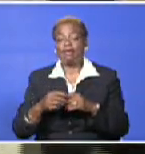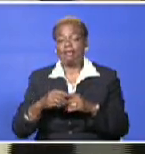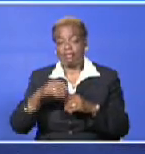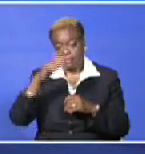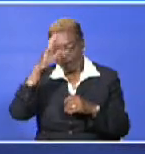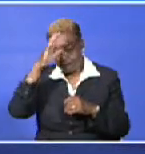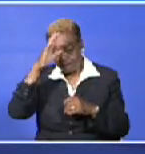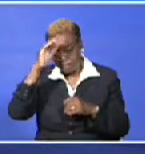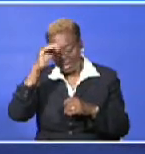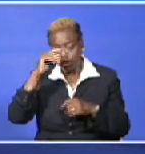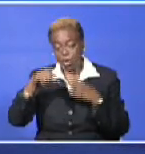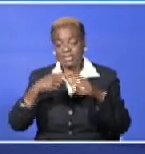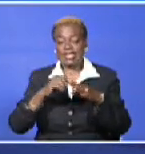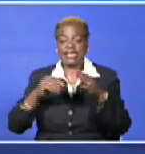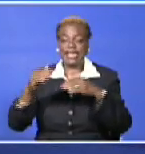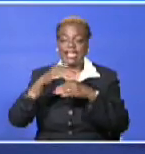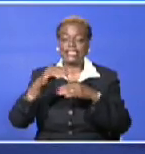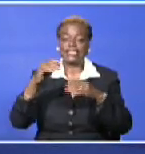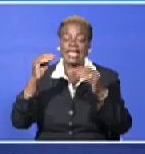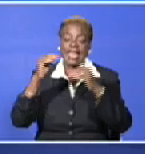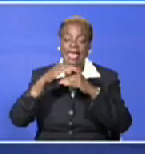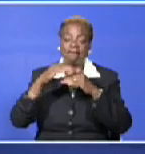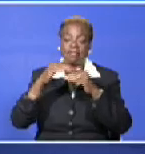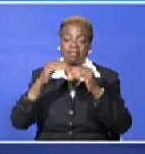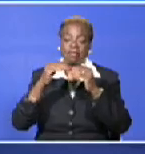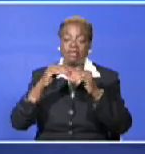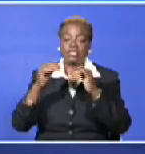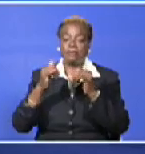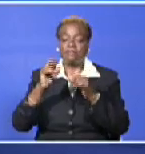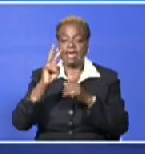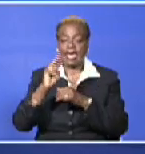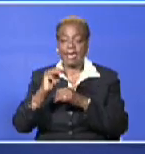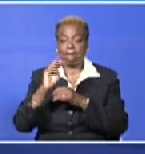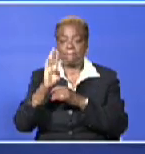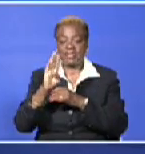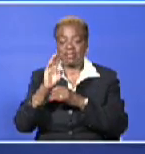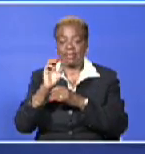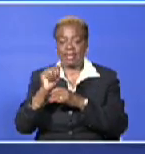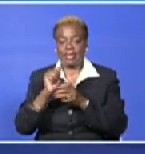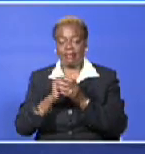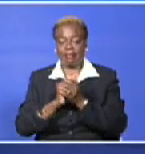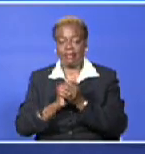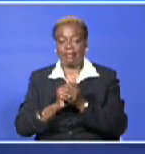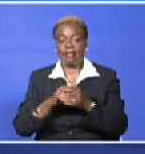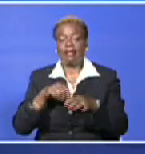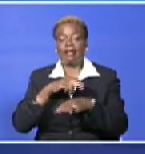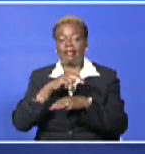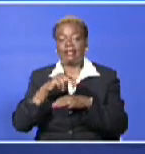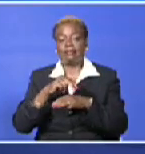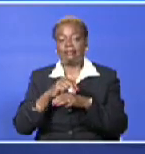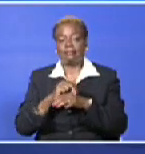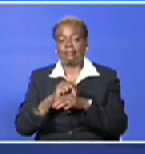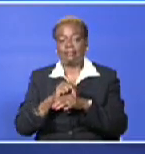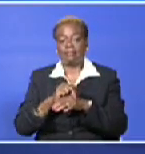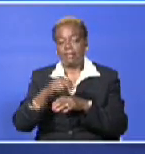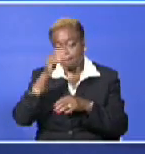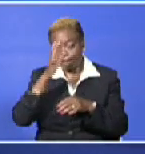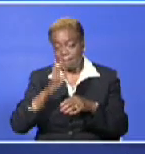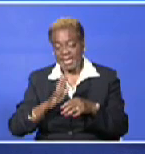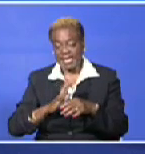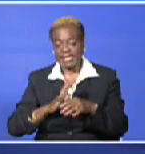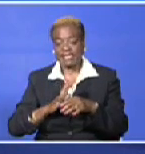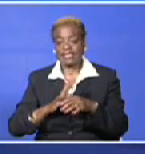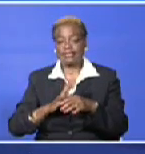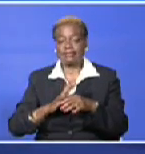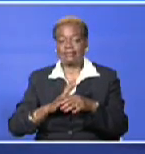NBA. As you would have heard, our men's national team will get their first taste of action in the Summer of Thunder tomorrow at 5 o'clock against